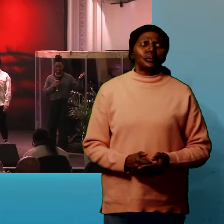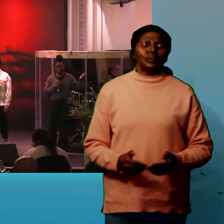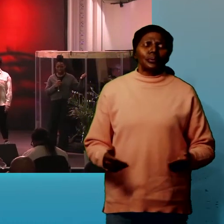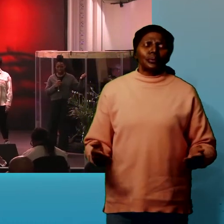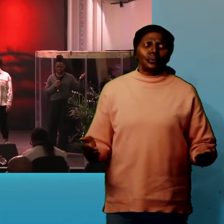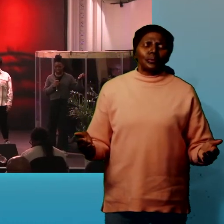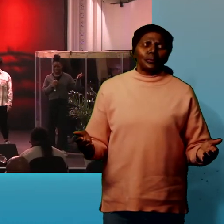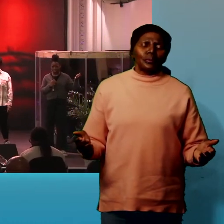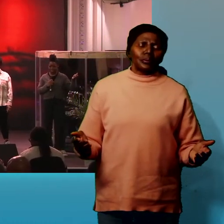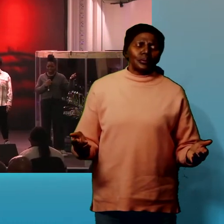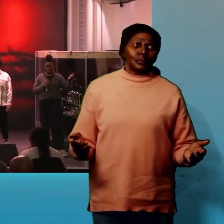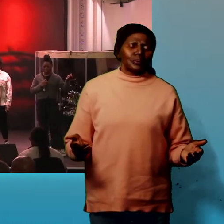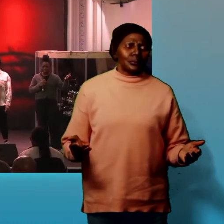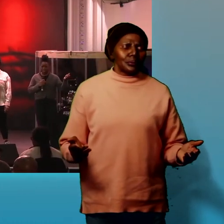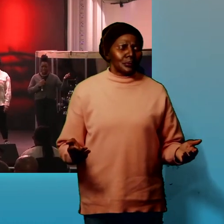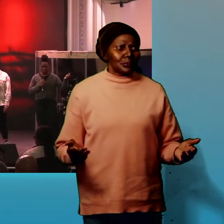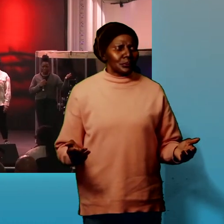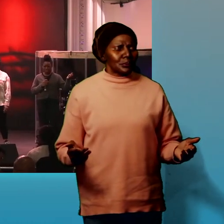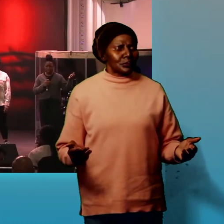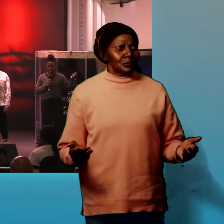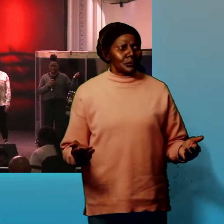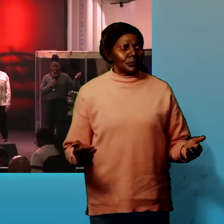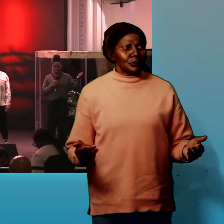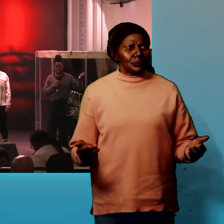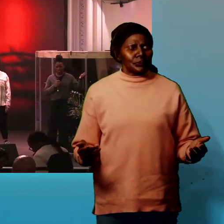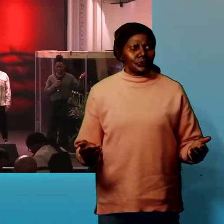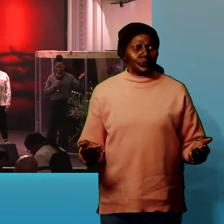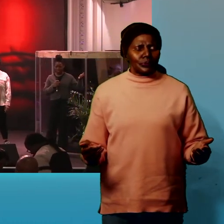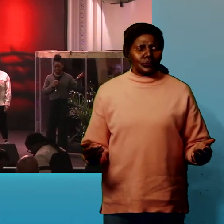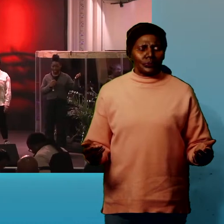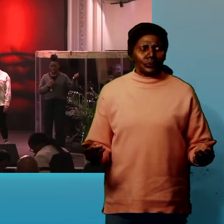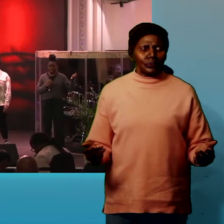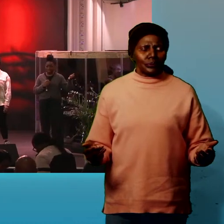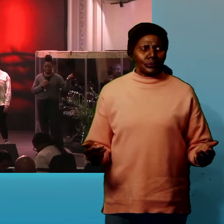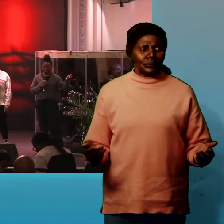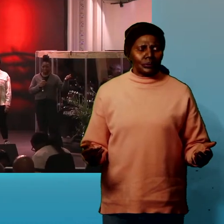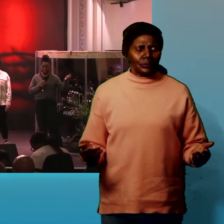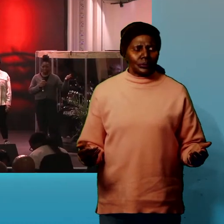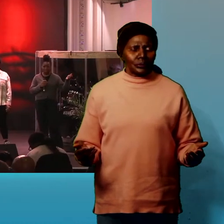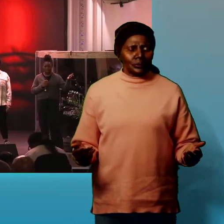Lord. All our praise is yours.